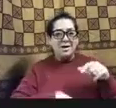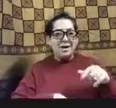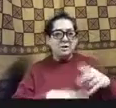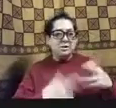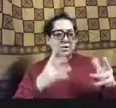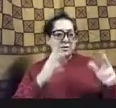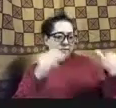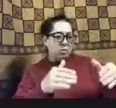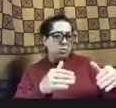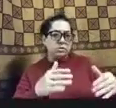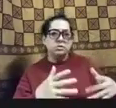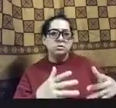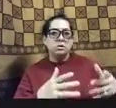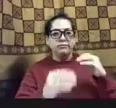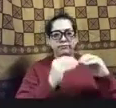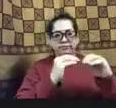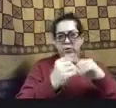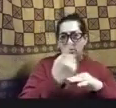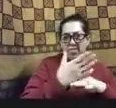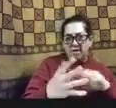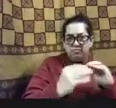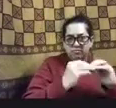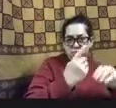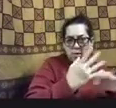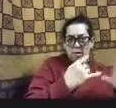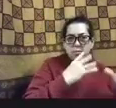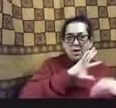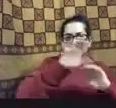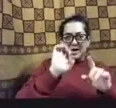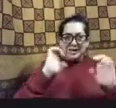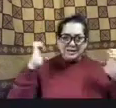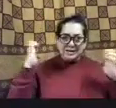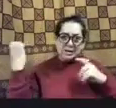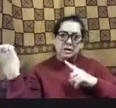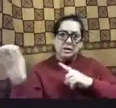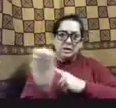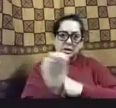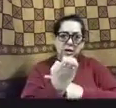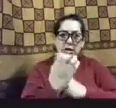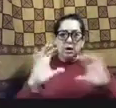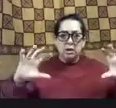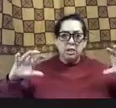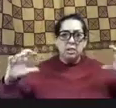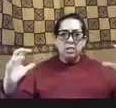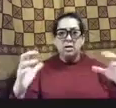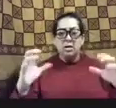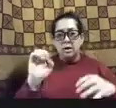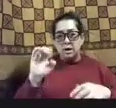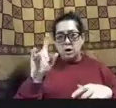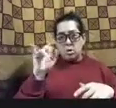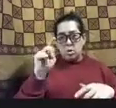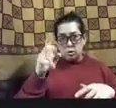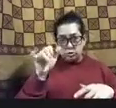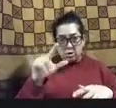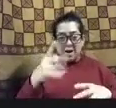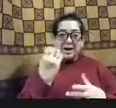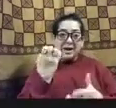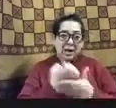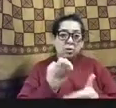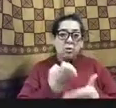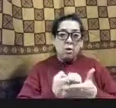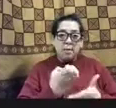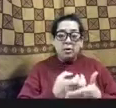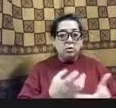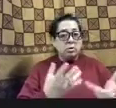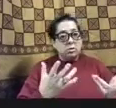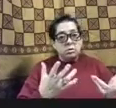just focusing on, you know, one thing. It's really about this ecological and economical, because if these guys can't survive,